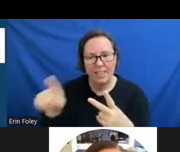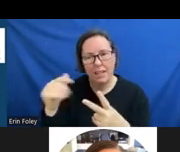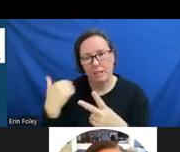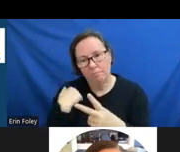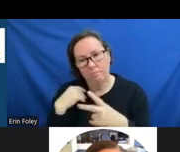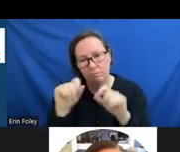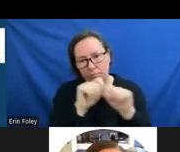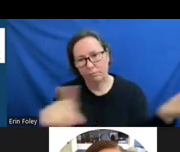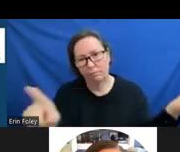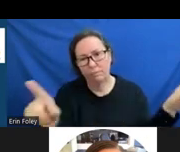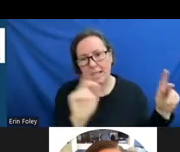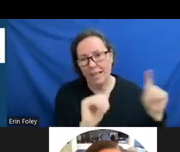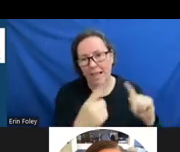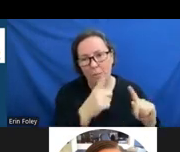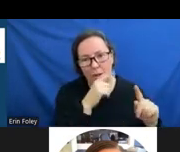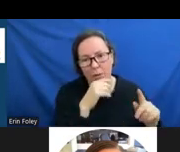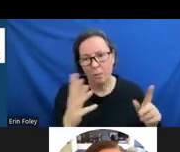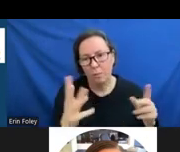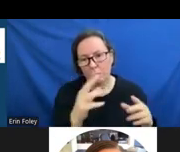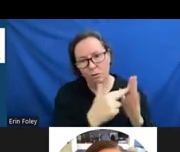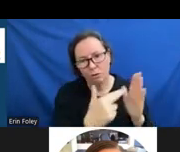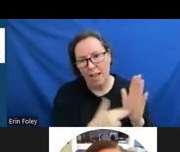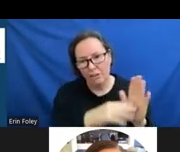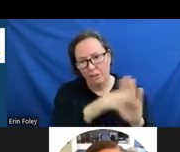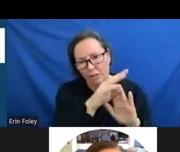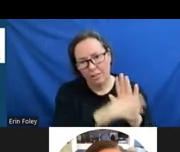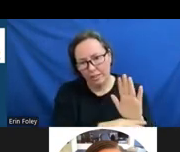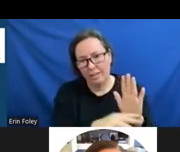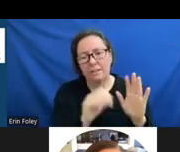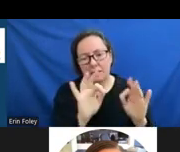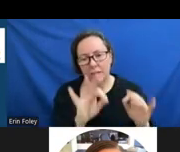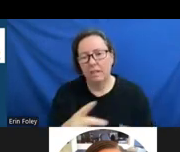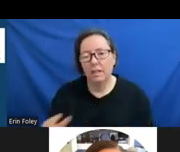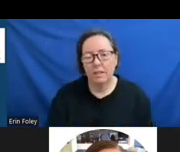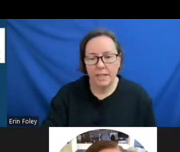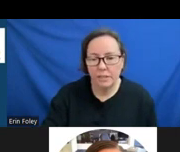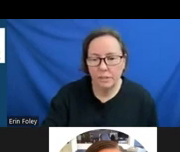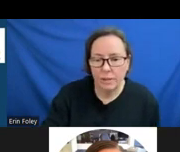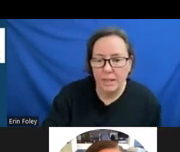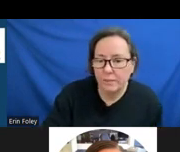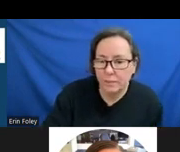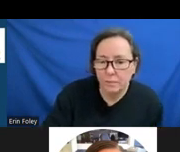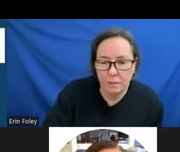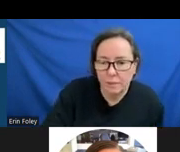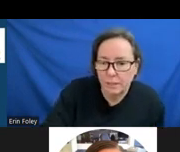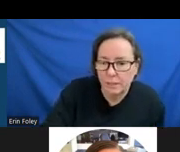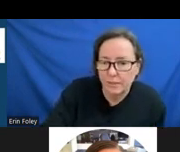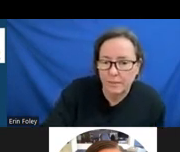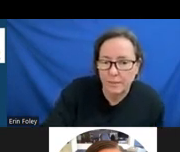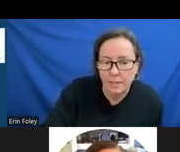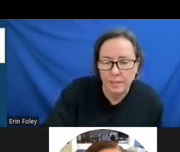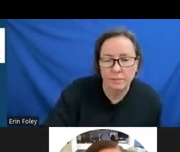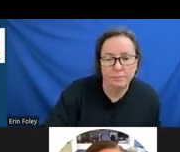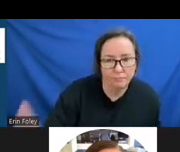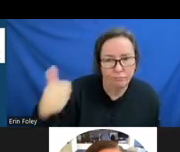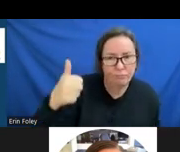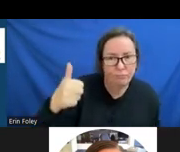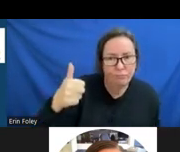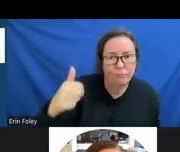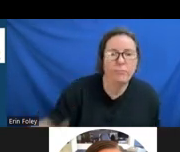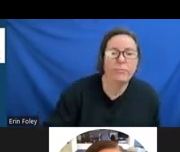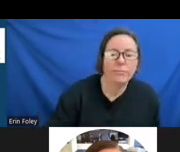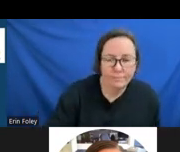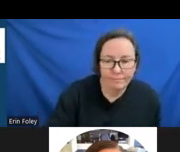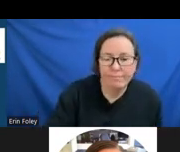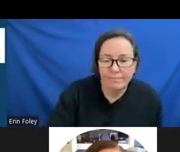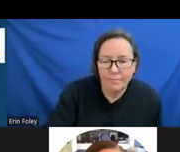out to anyone who attended who's on their list. Oh, that's great. Super. I would love that. Thank you. Sure.